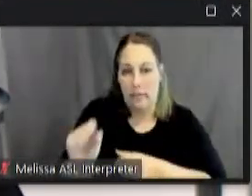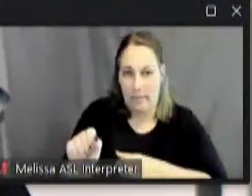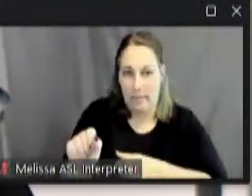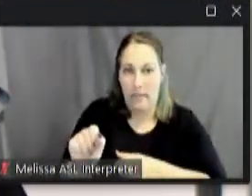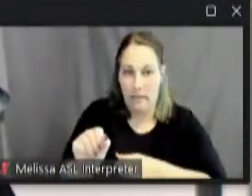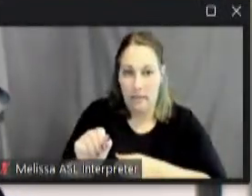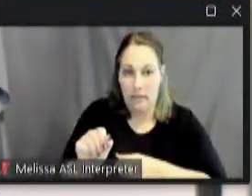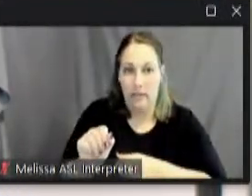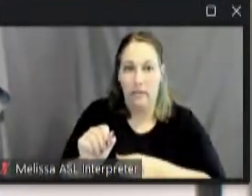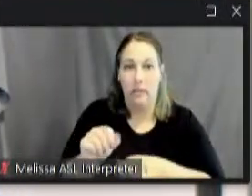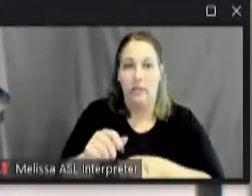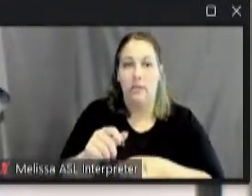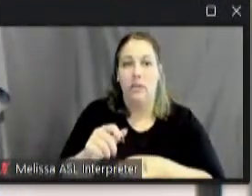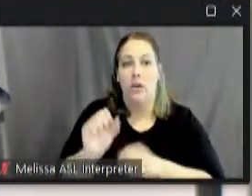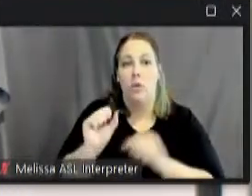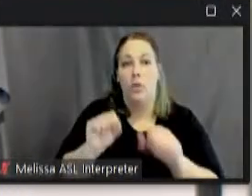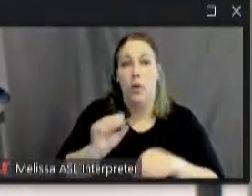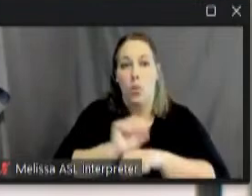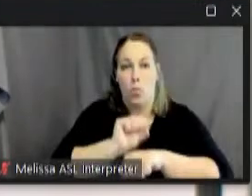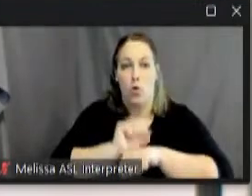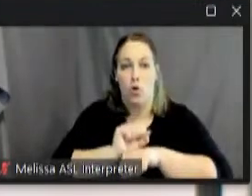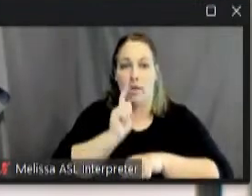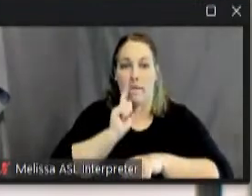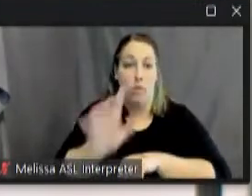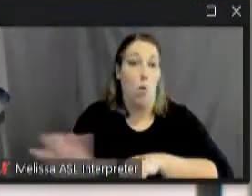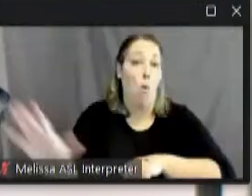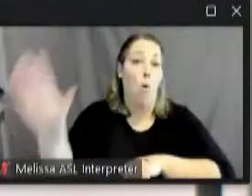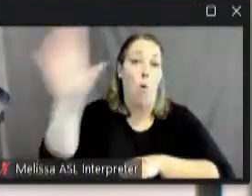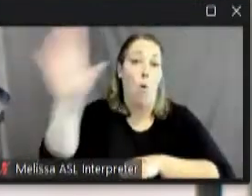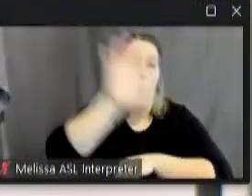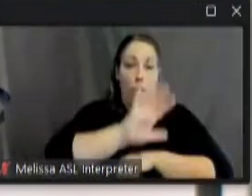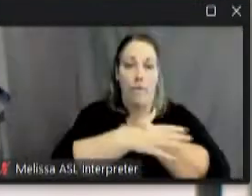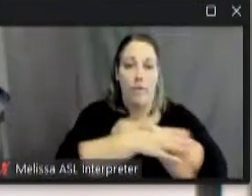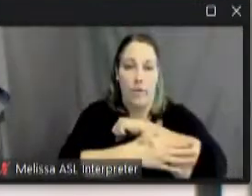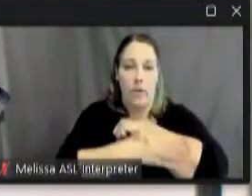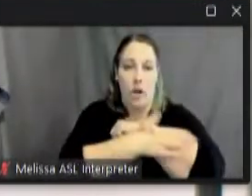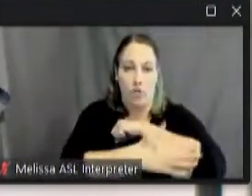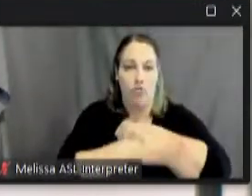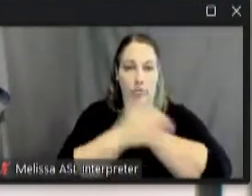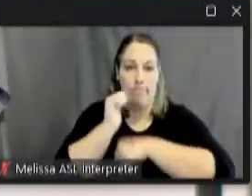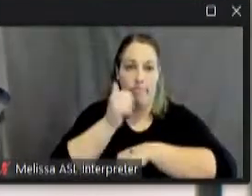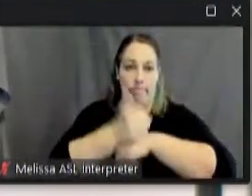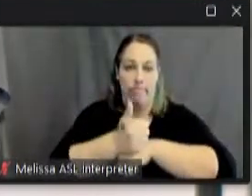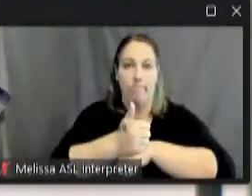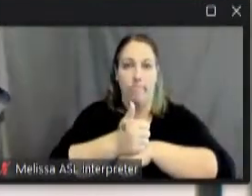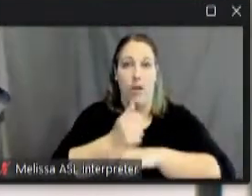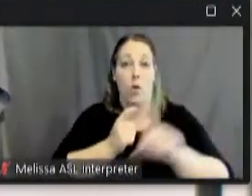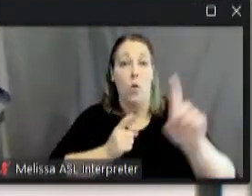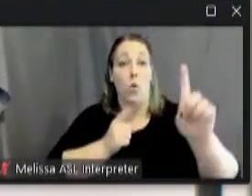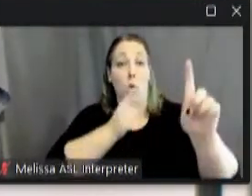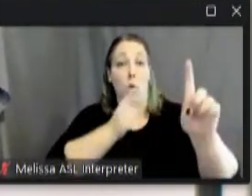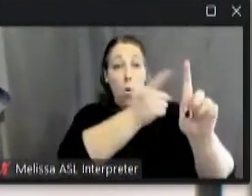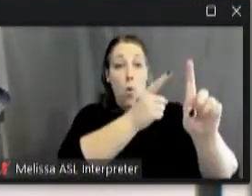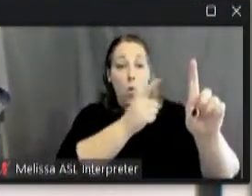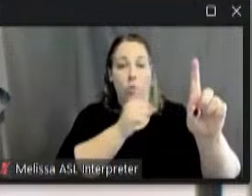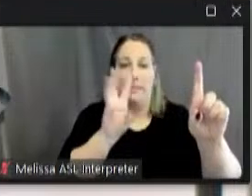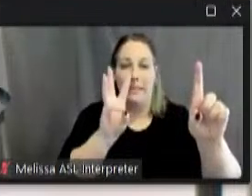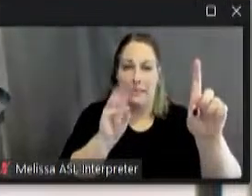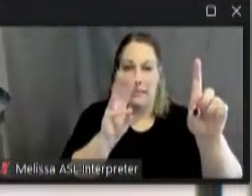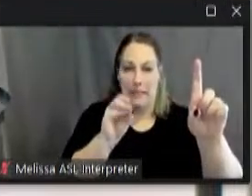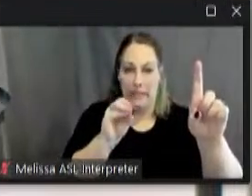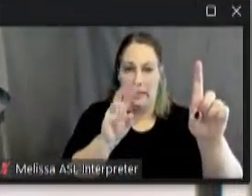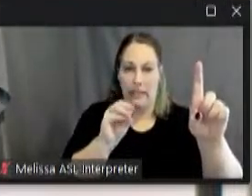having this all over the country. Our goal is 60 of these units. We have 36, and we continue